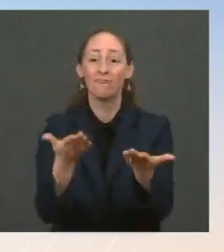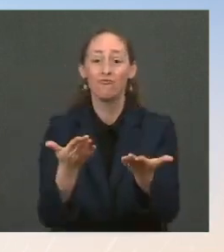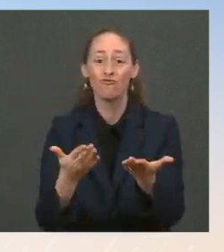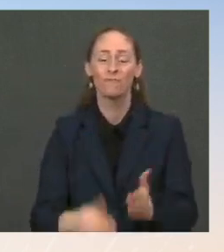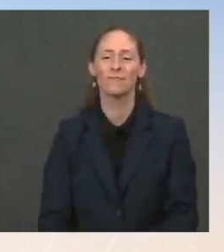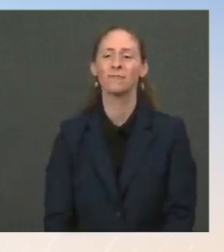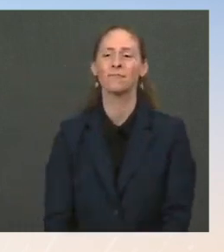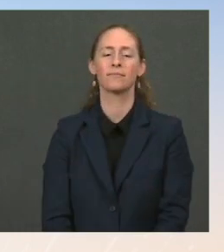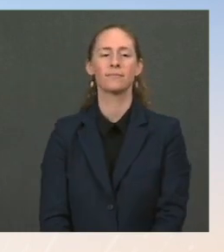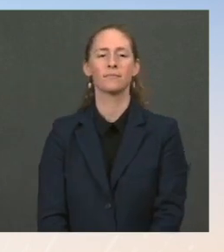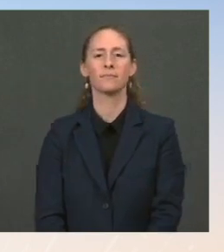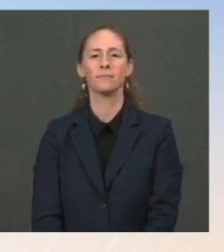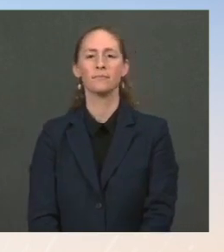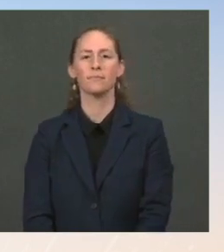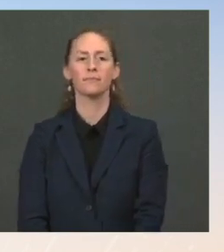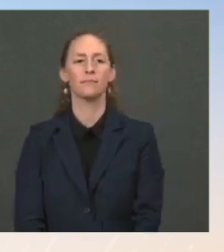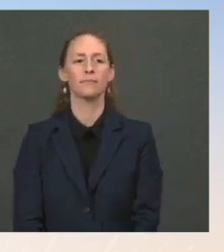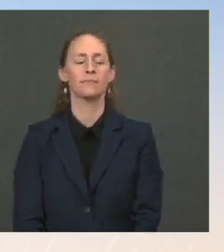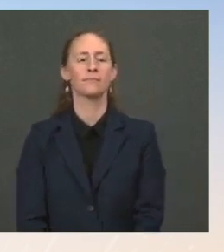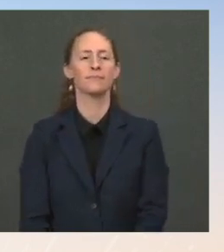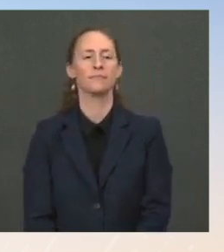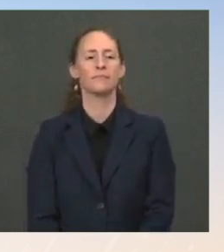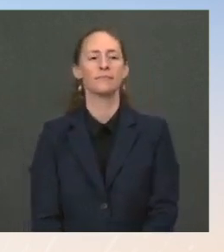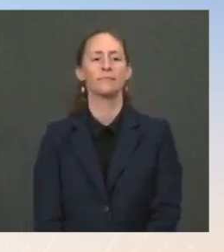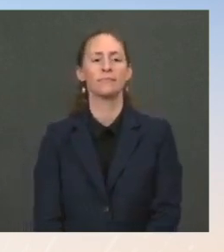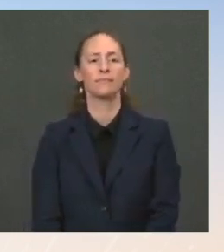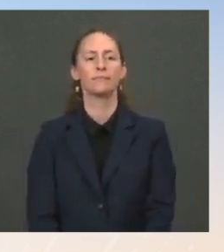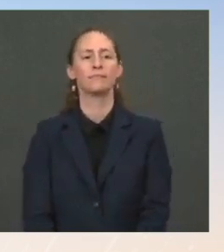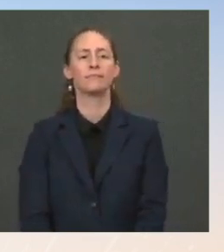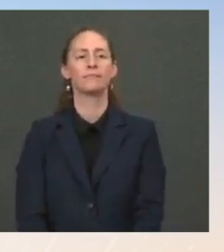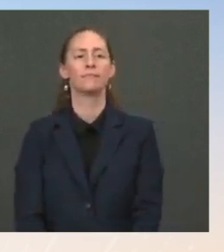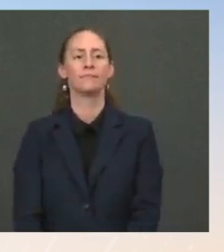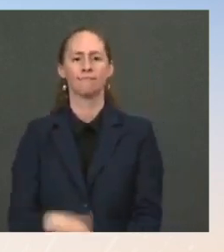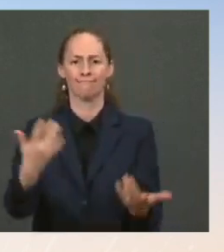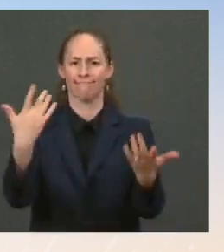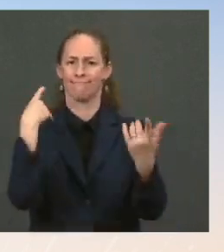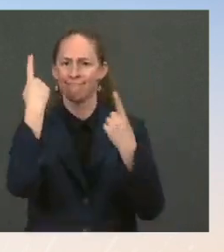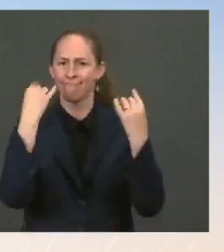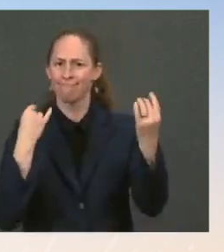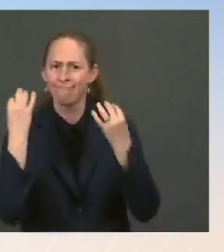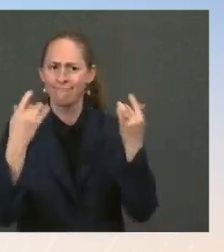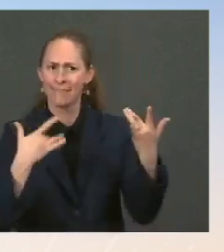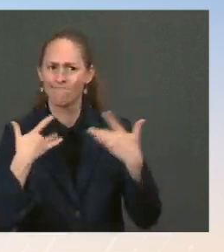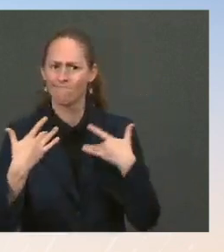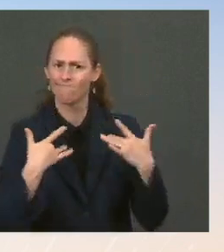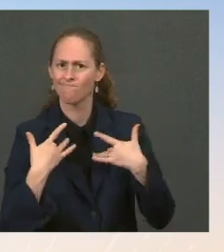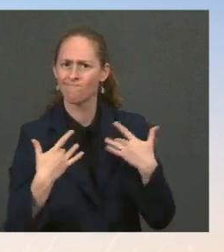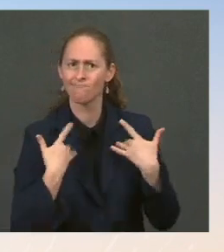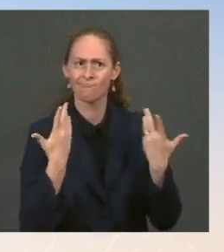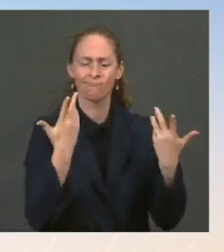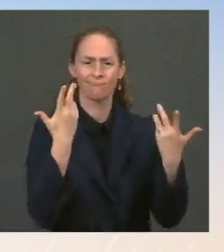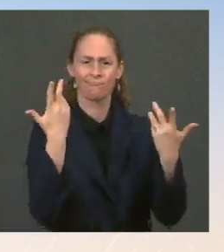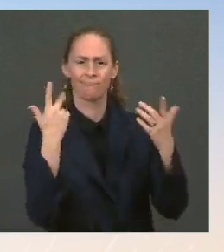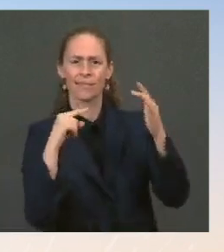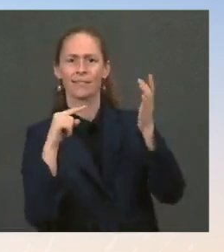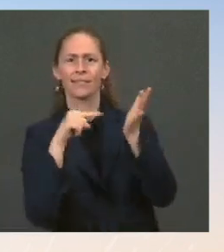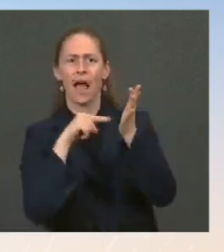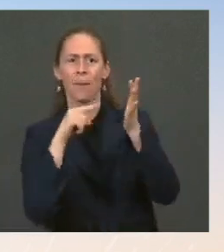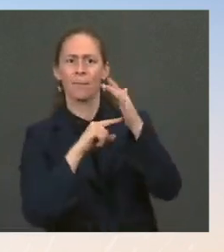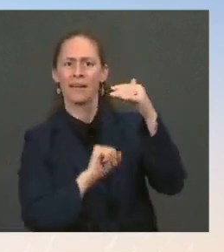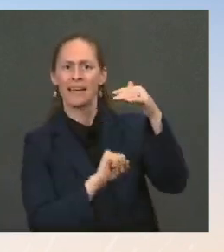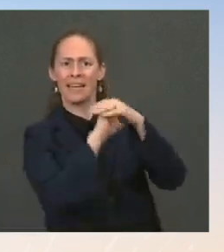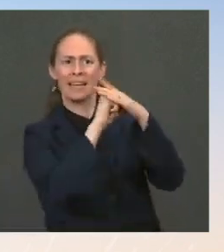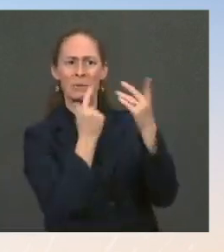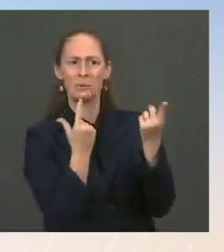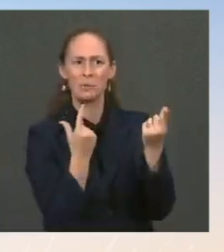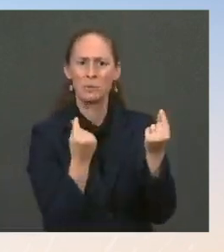if you'd weigh in on three different debt limit scenarios, since there's so many developing. So off the top, Senator Mitch McConnell has